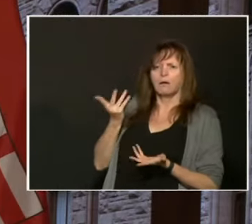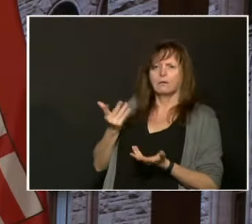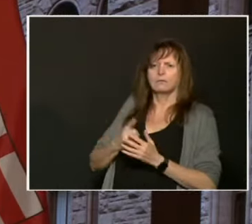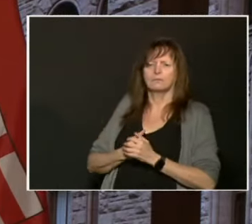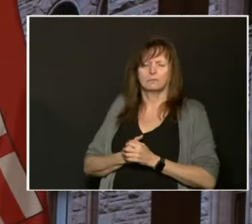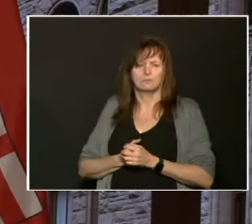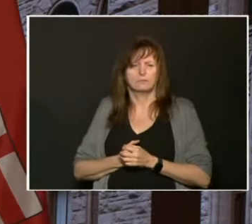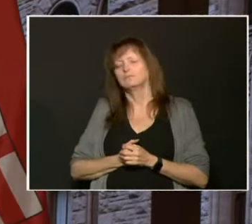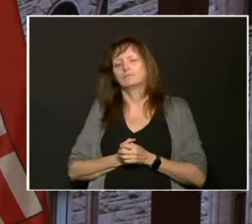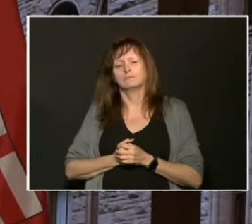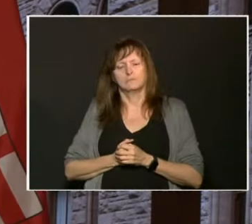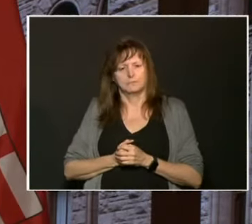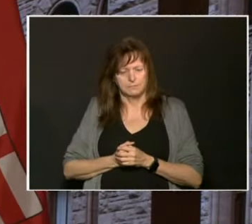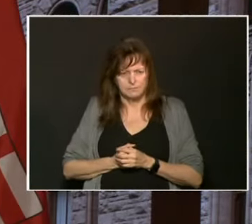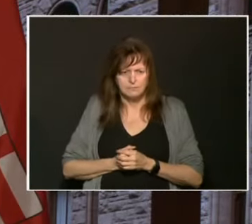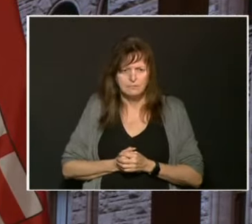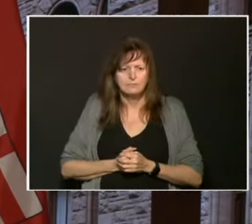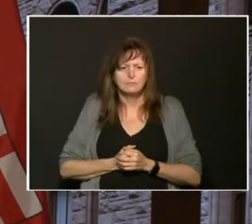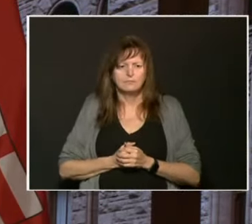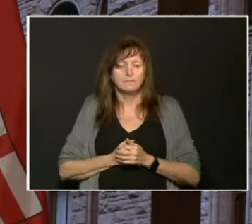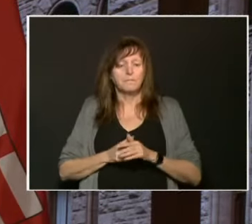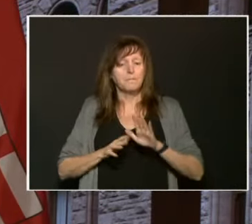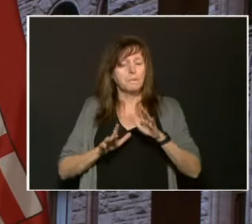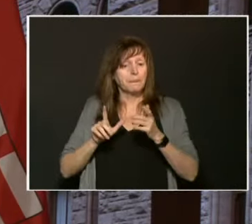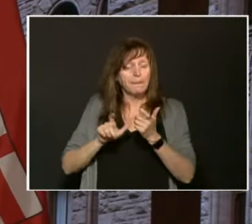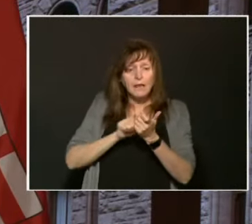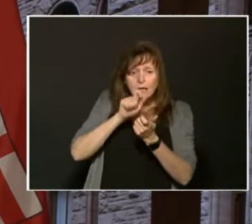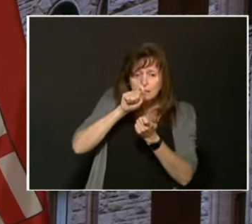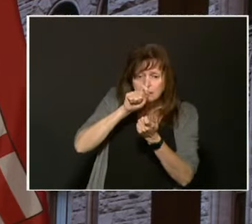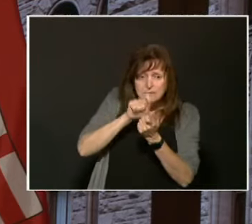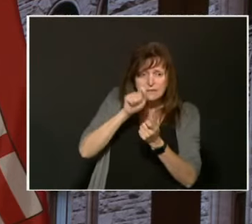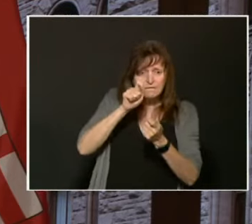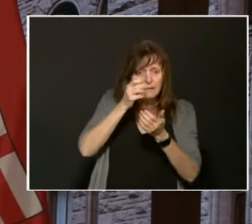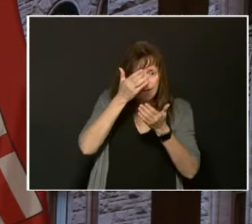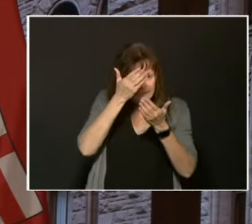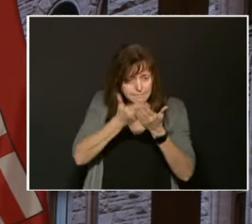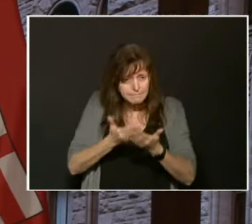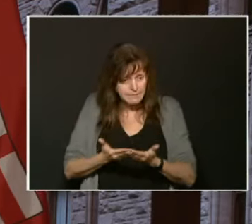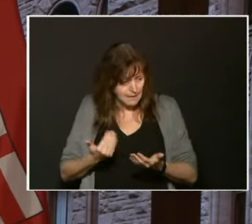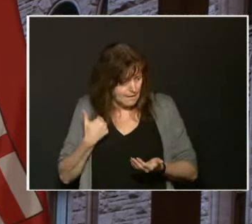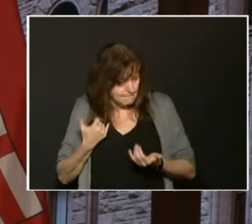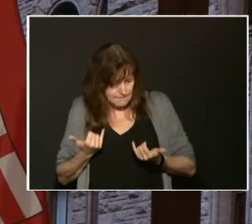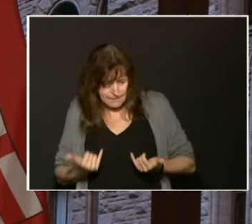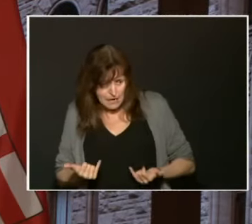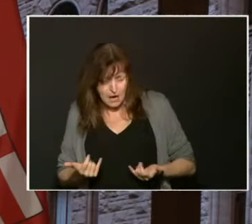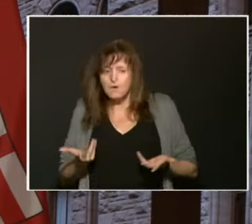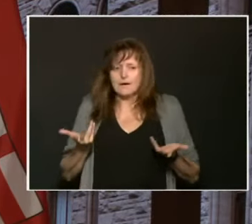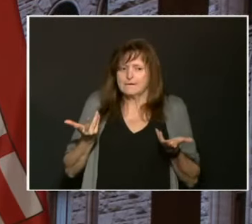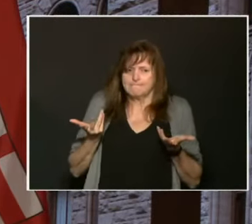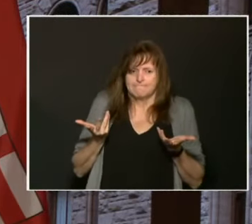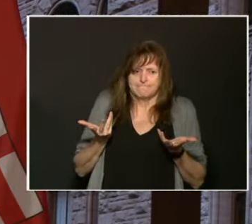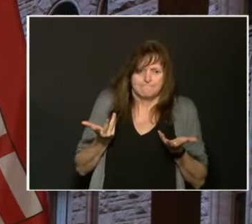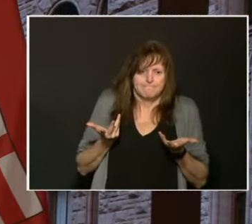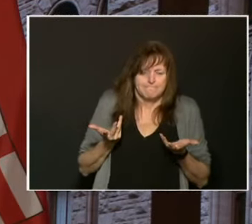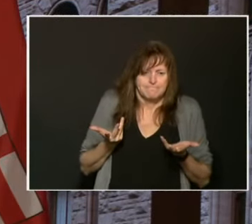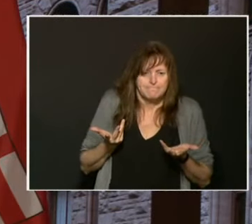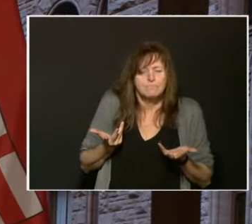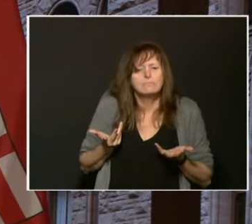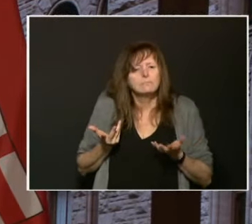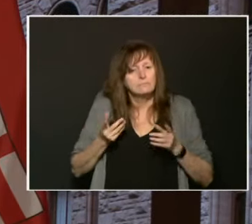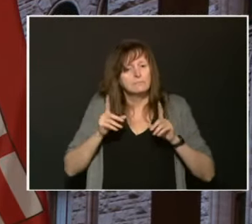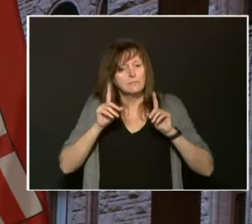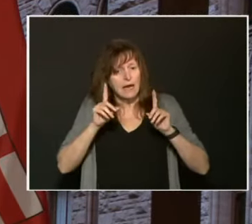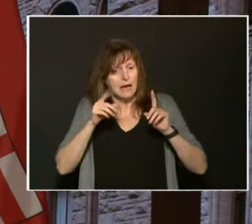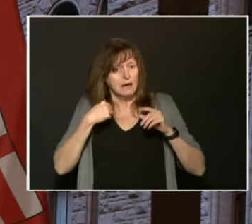Actually, I don't have the specific data on that. I know that's something of interest. In general, we know that the majority